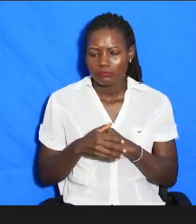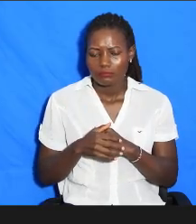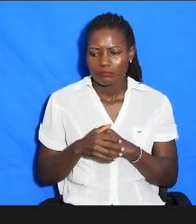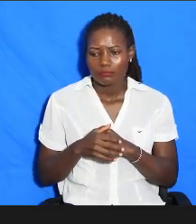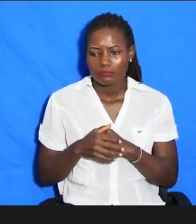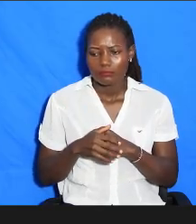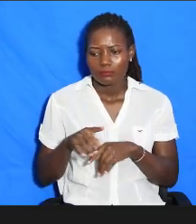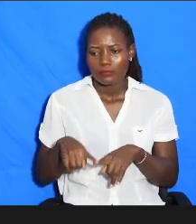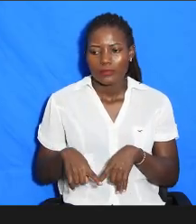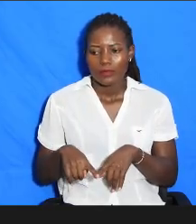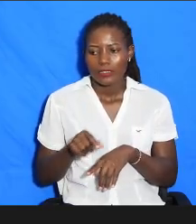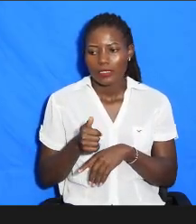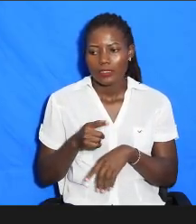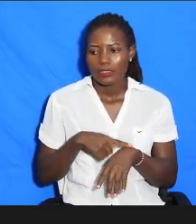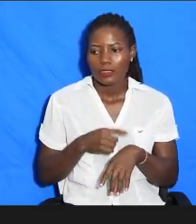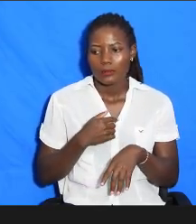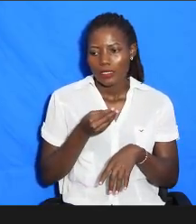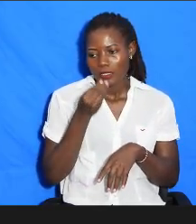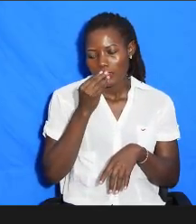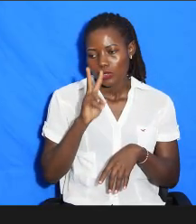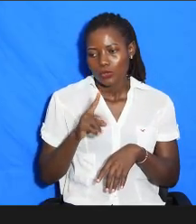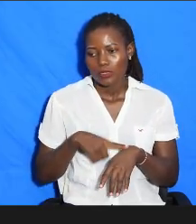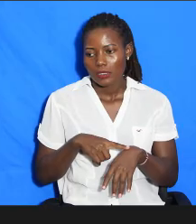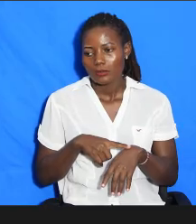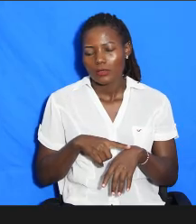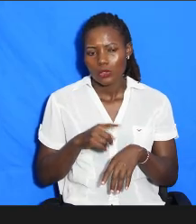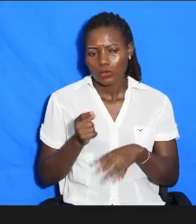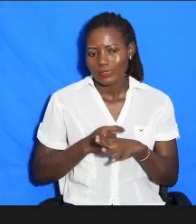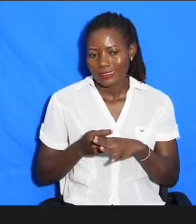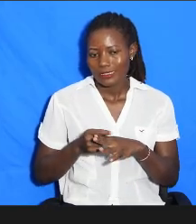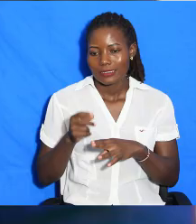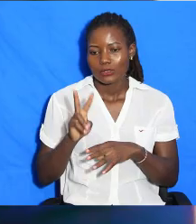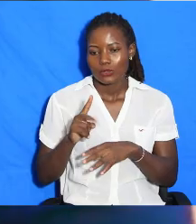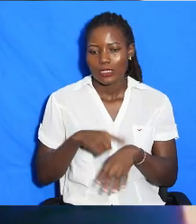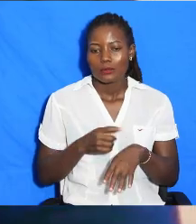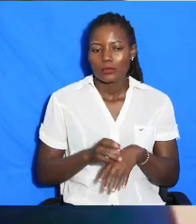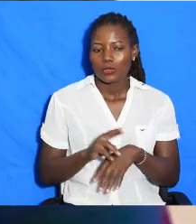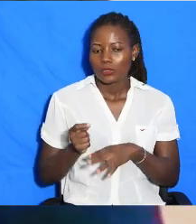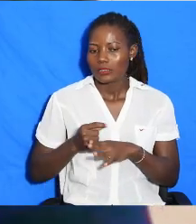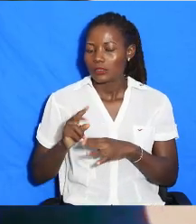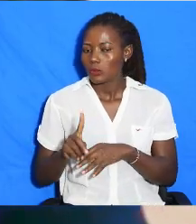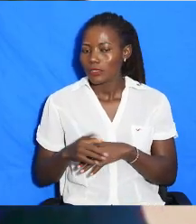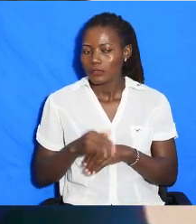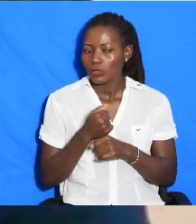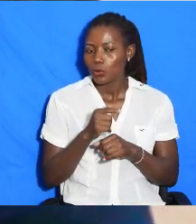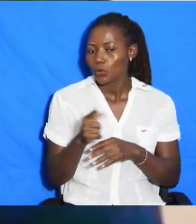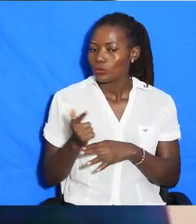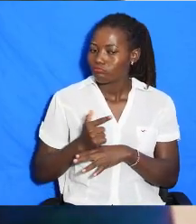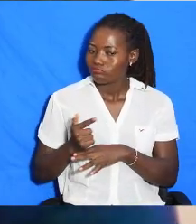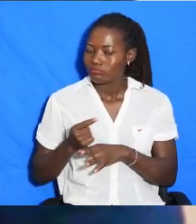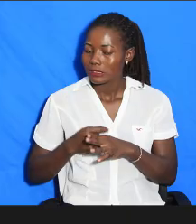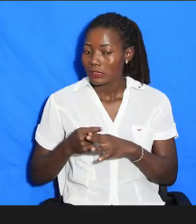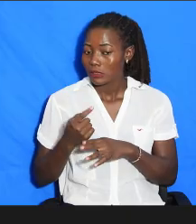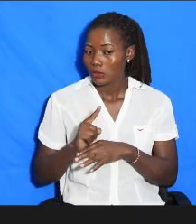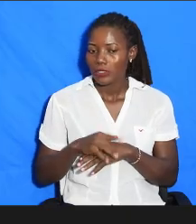Nowadays, it depends. There are days where I'm training twice, there are days now I'm training once. Okay. Do you record your trainings?